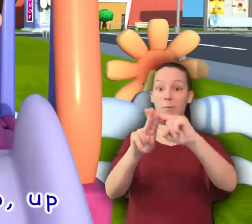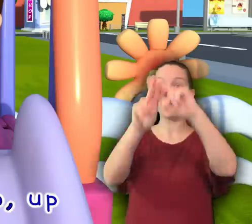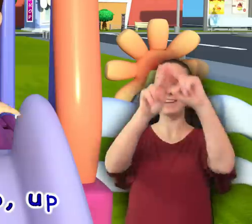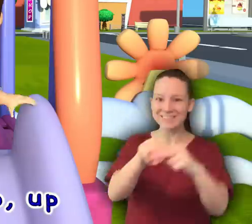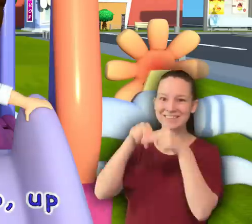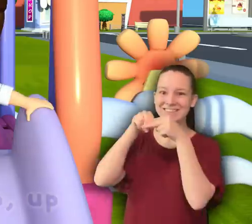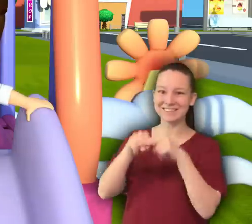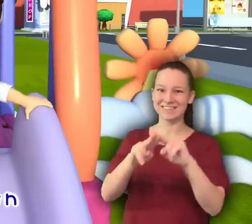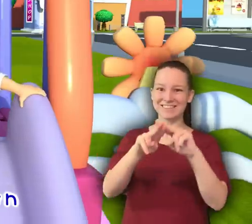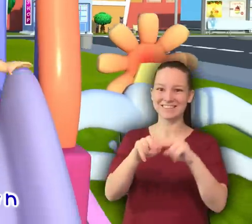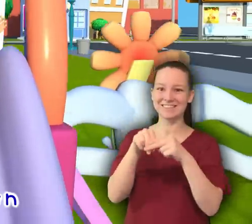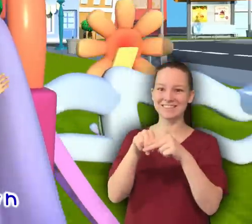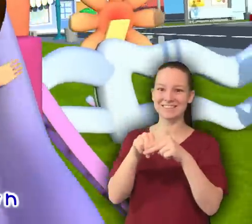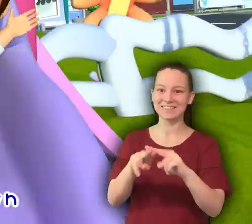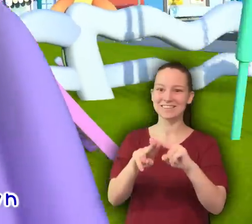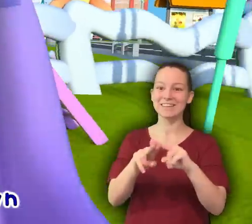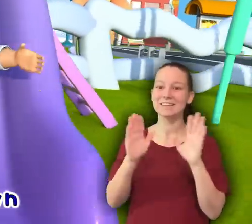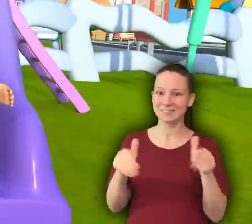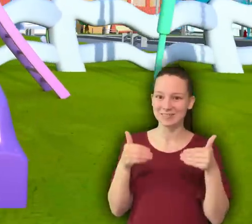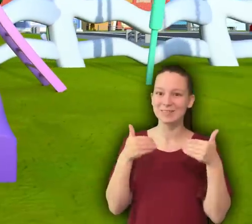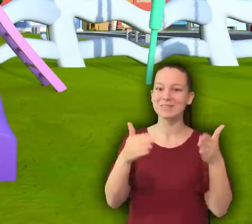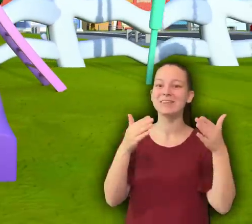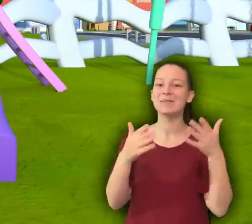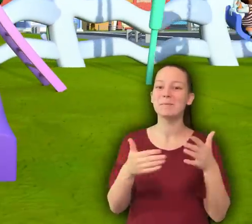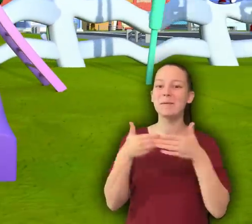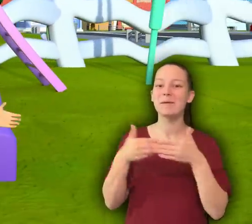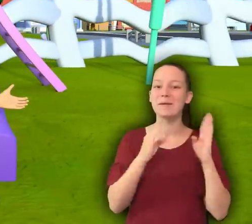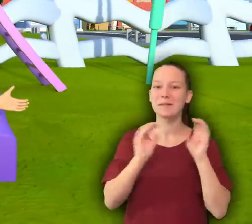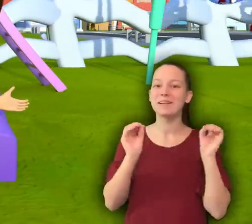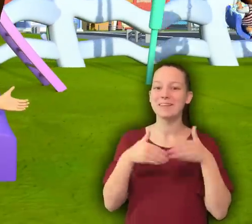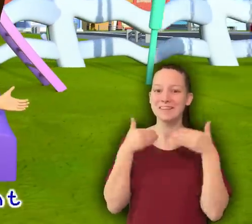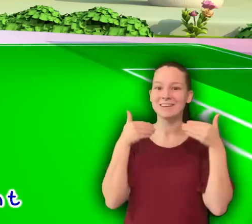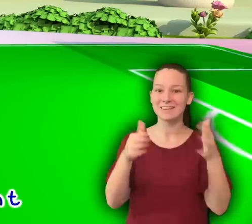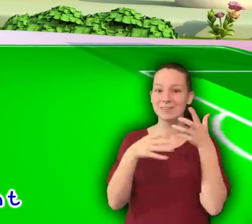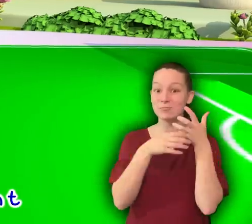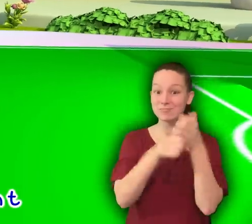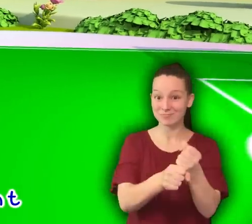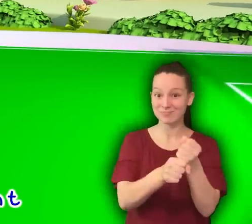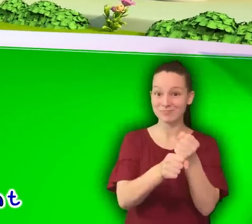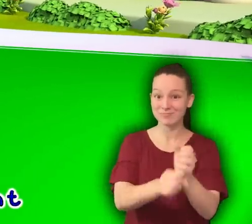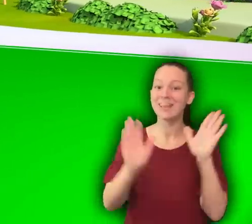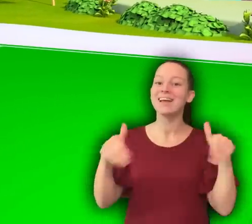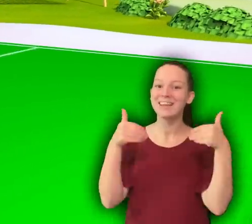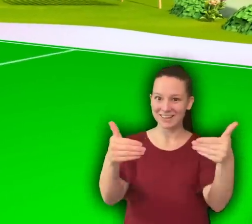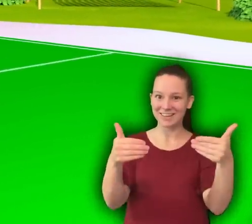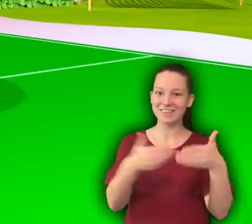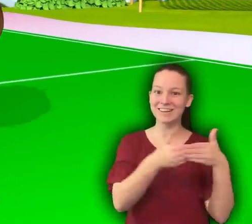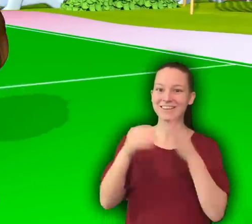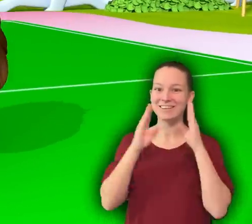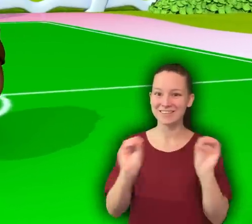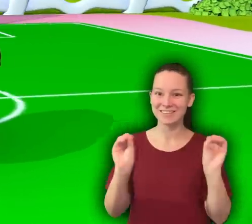up up up and bring yourself down here we go baby boo here we go hold on tight